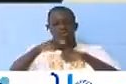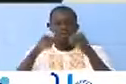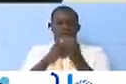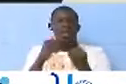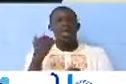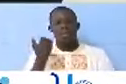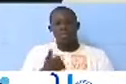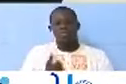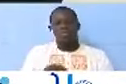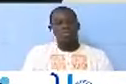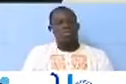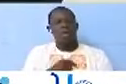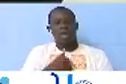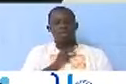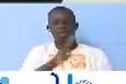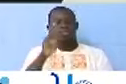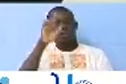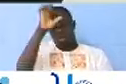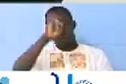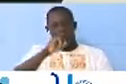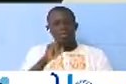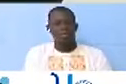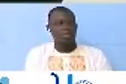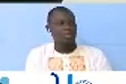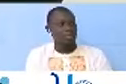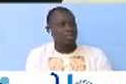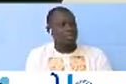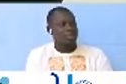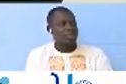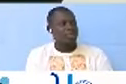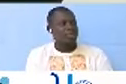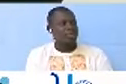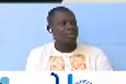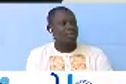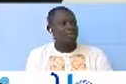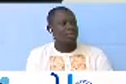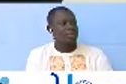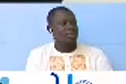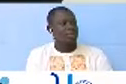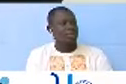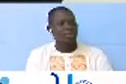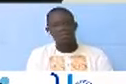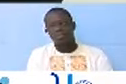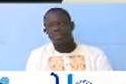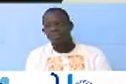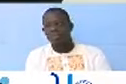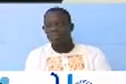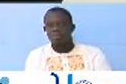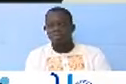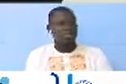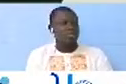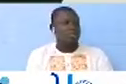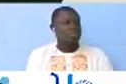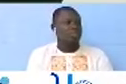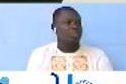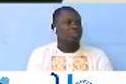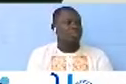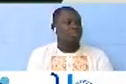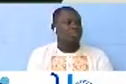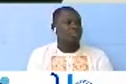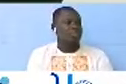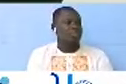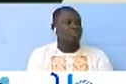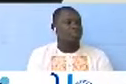So I'm told. Understand. So I'm told. I don't understand that interpretation. Can we have some more help? It will not be enough.